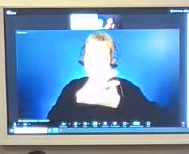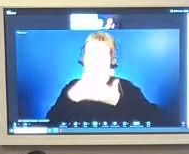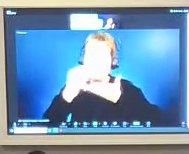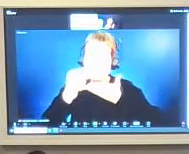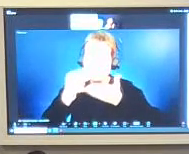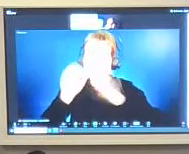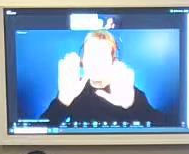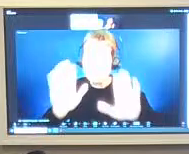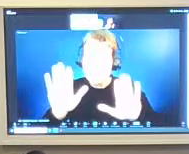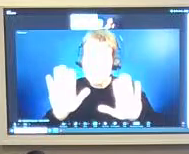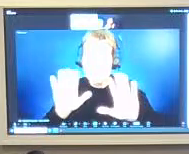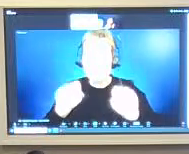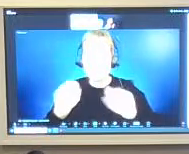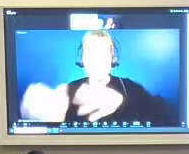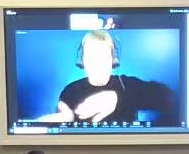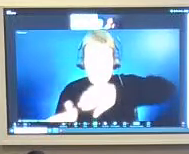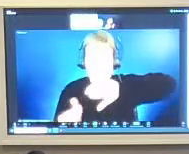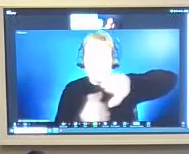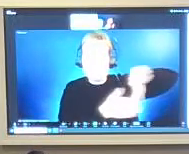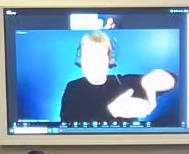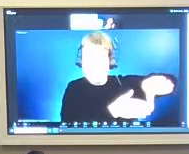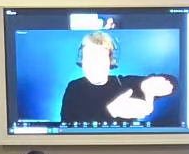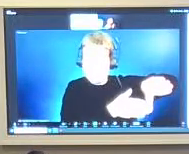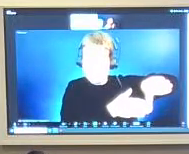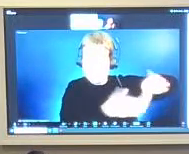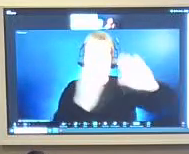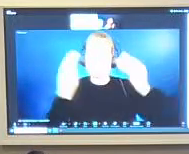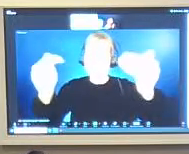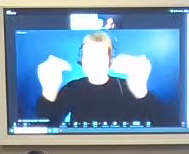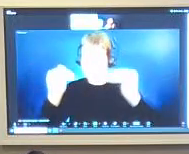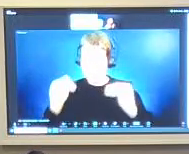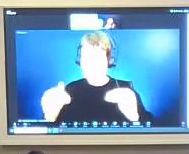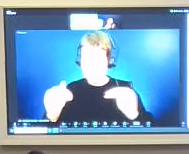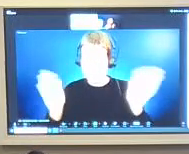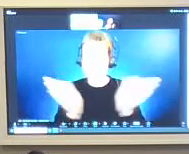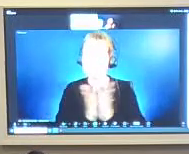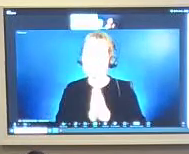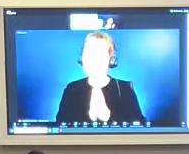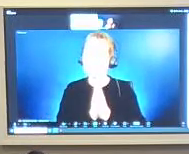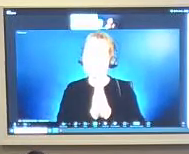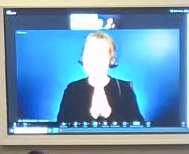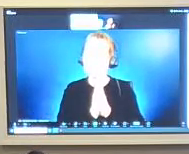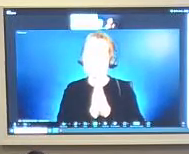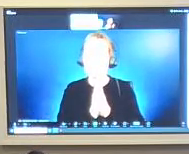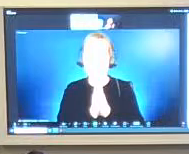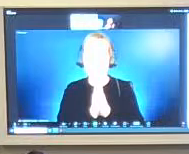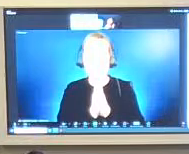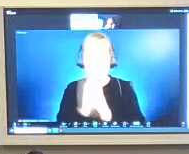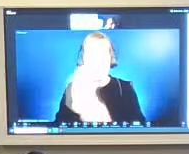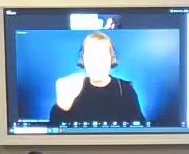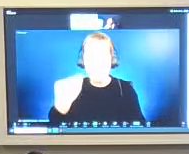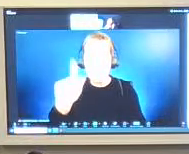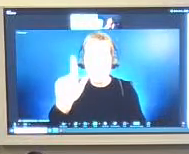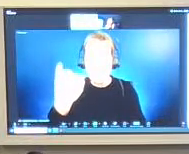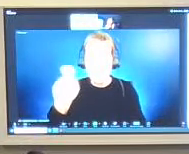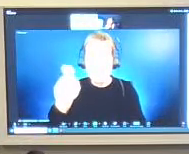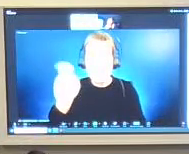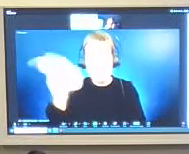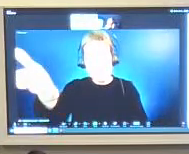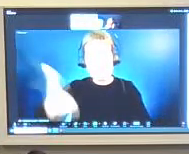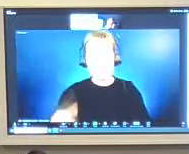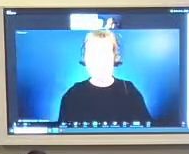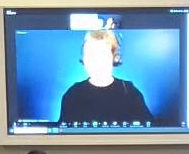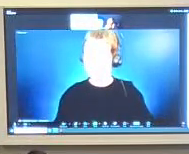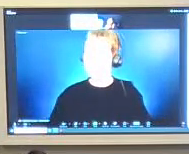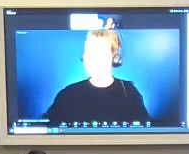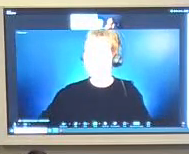So we're gonna move on to the next agenda item. That would be you, Alex. So we'll